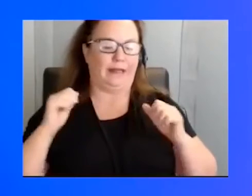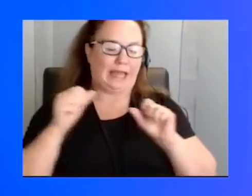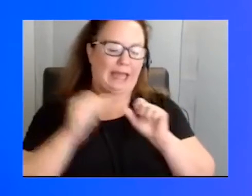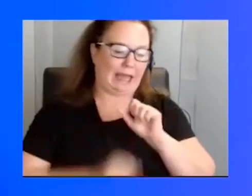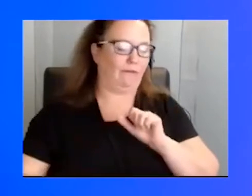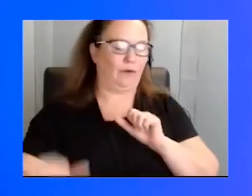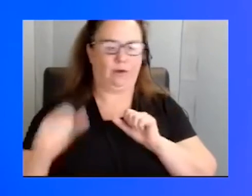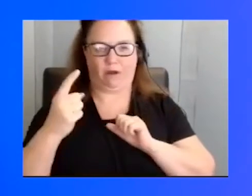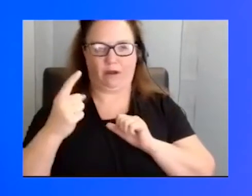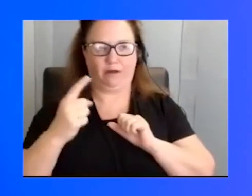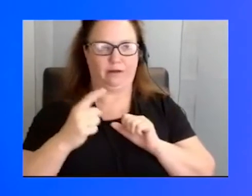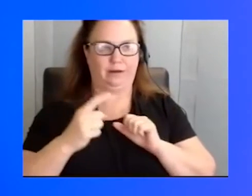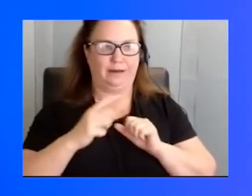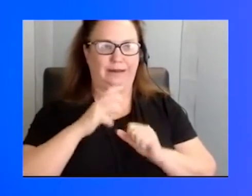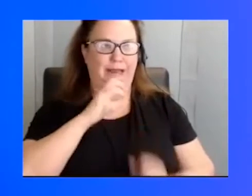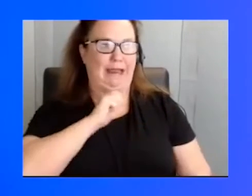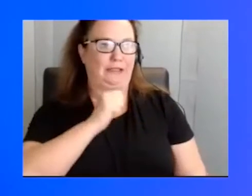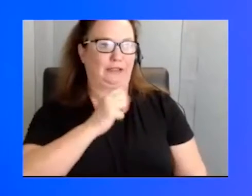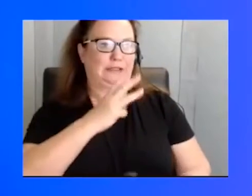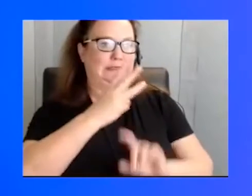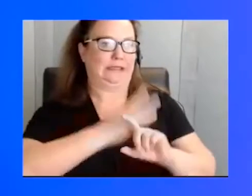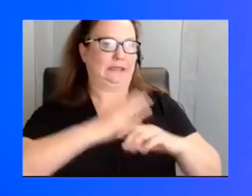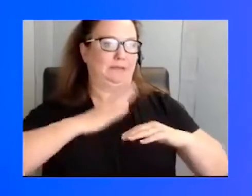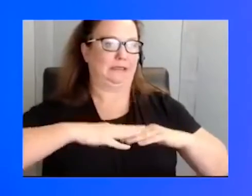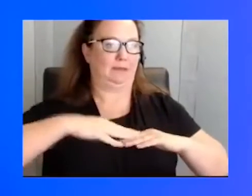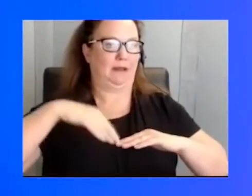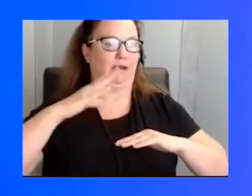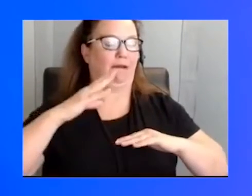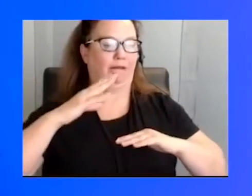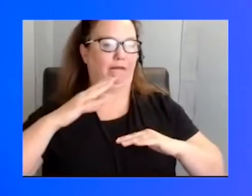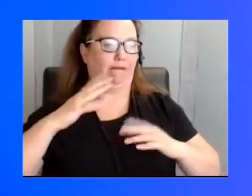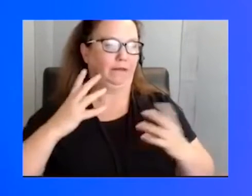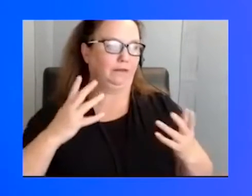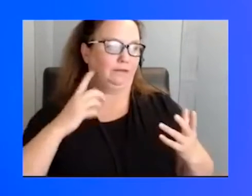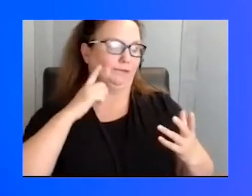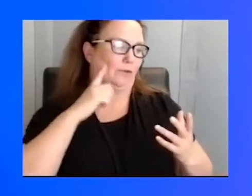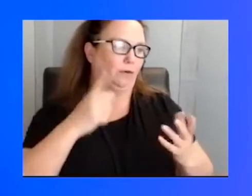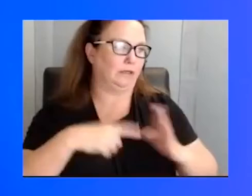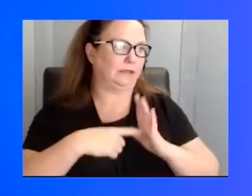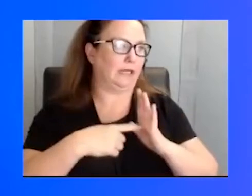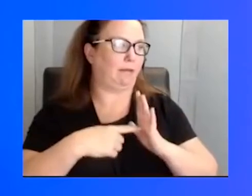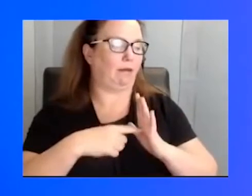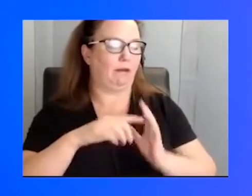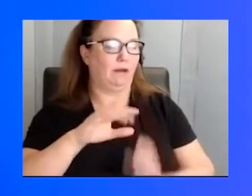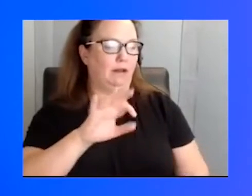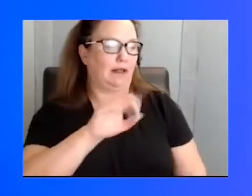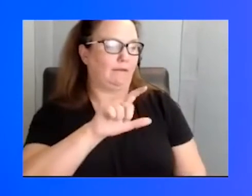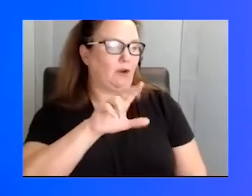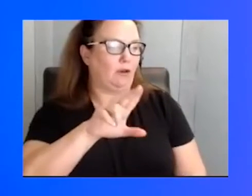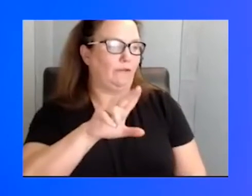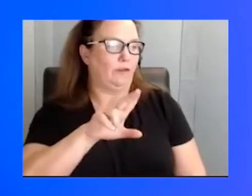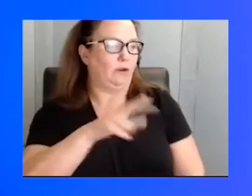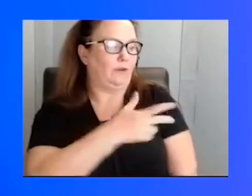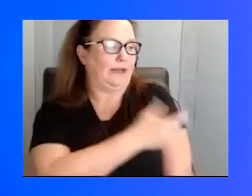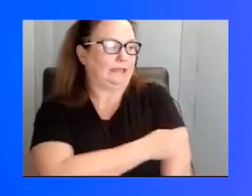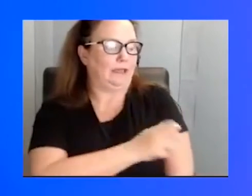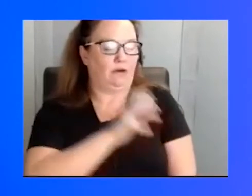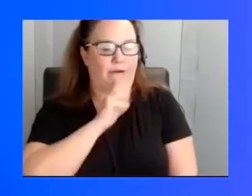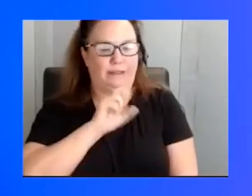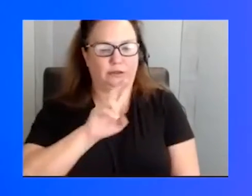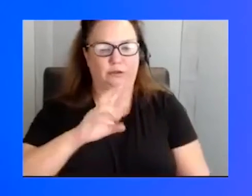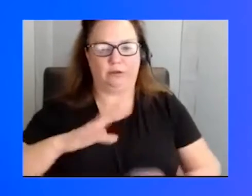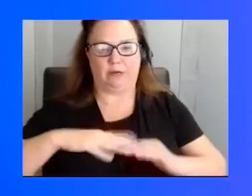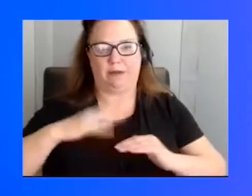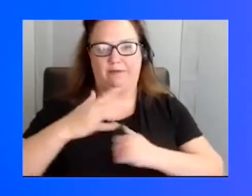is 6 months and older, just as for influenza vaccination, or even 2 years and older, available